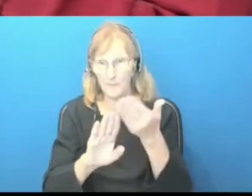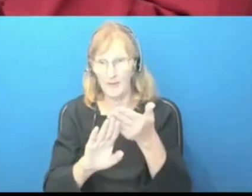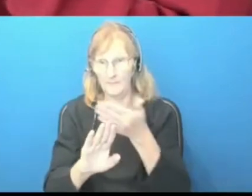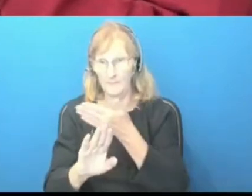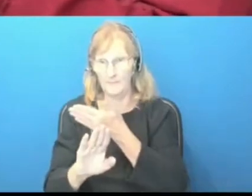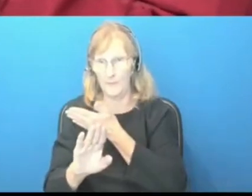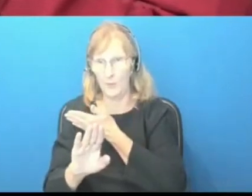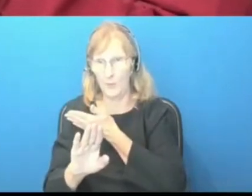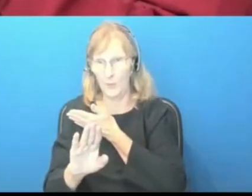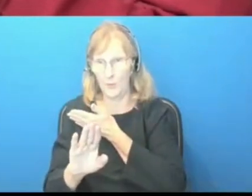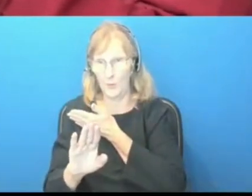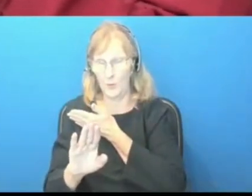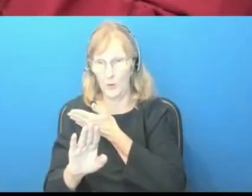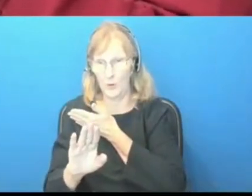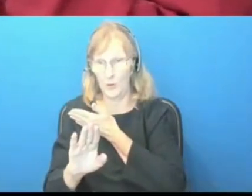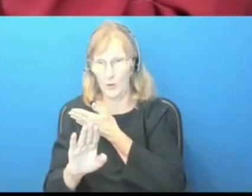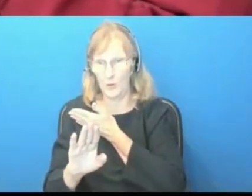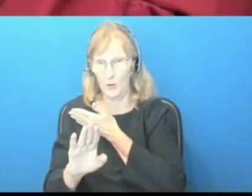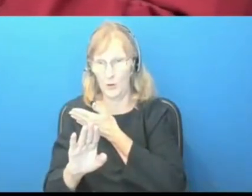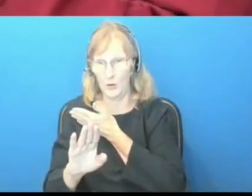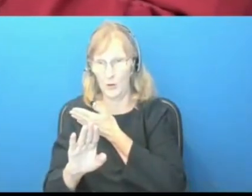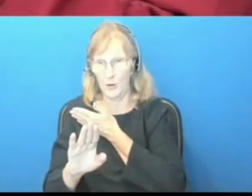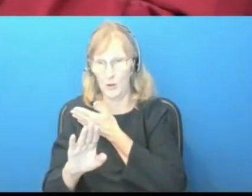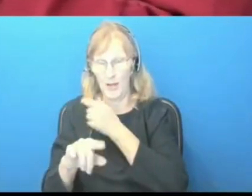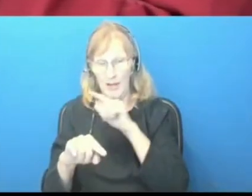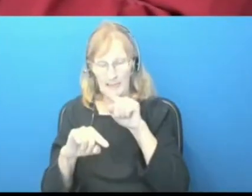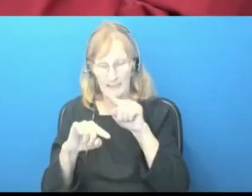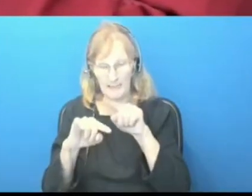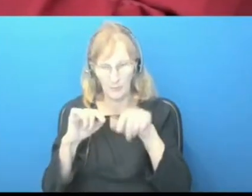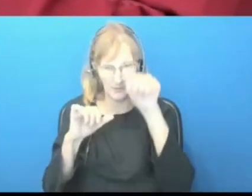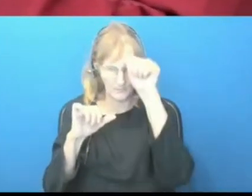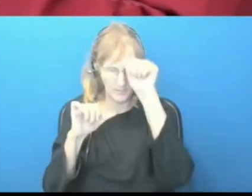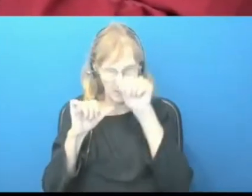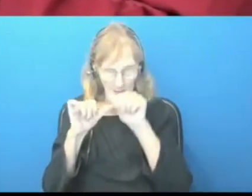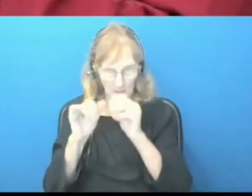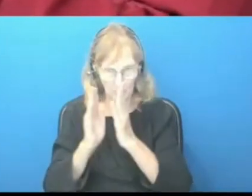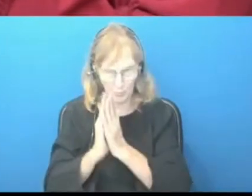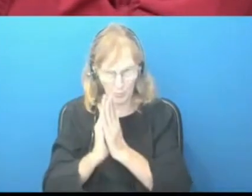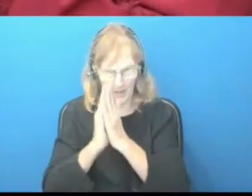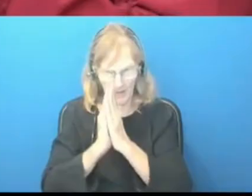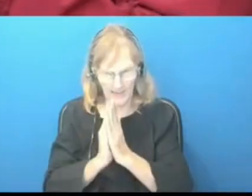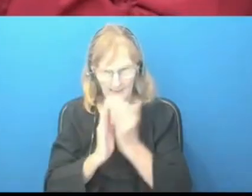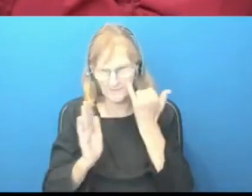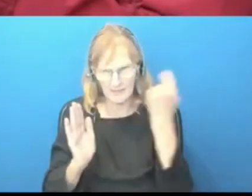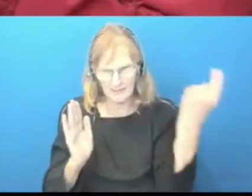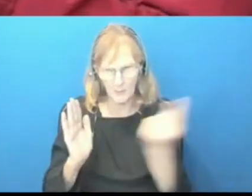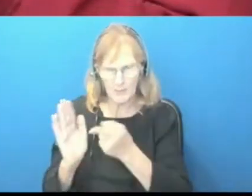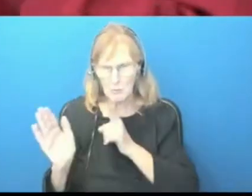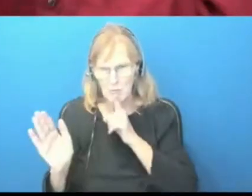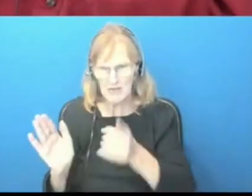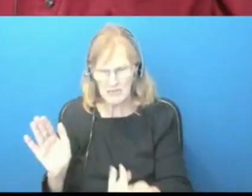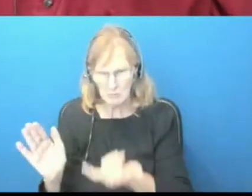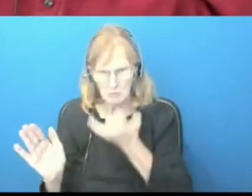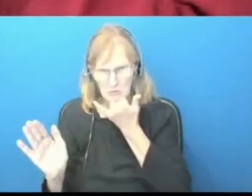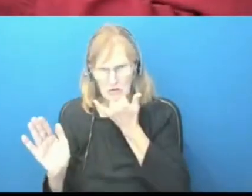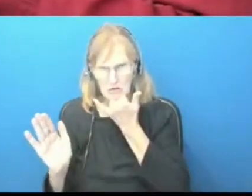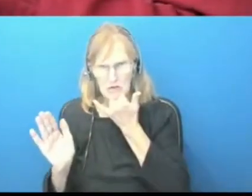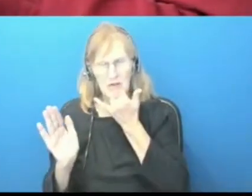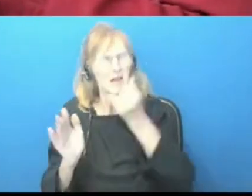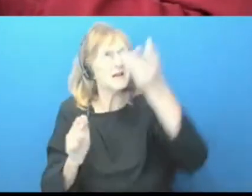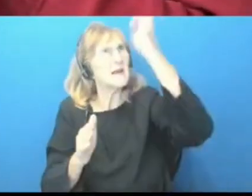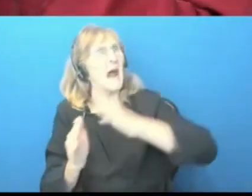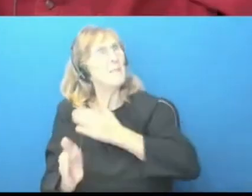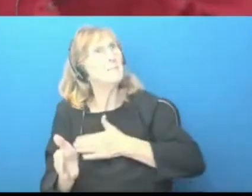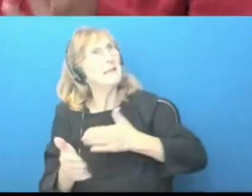I can't remember praying unless something was really wrong. You know, oh God, if you just